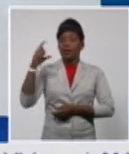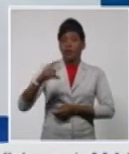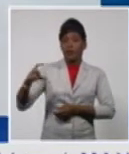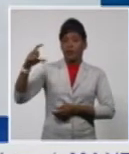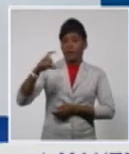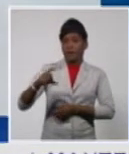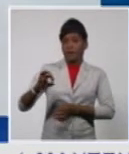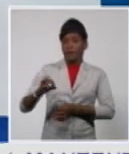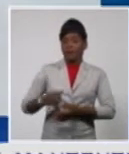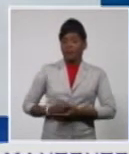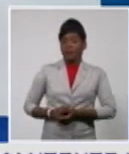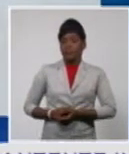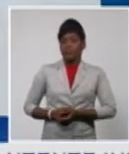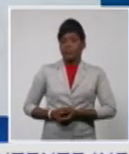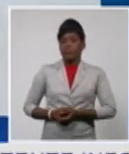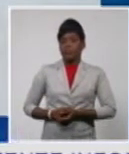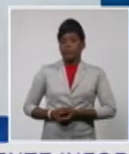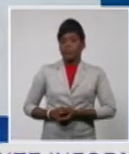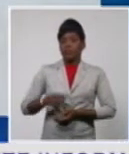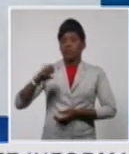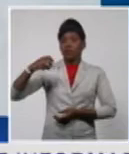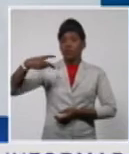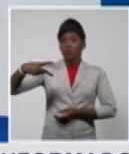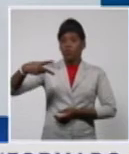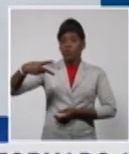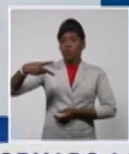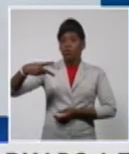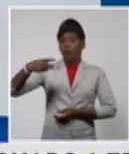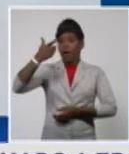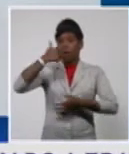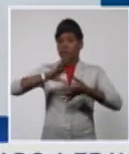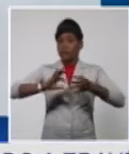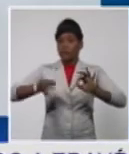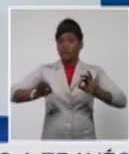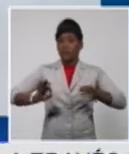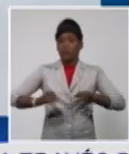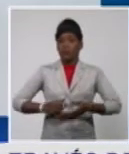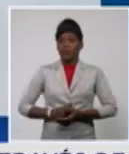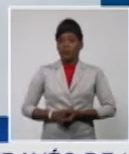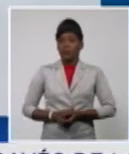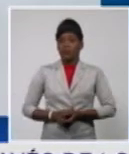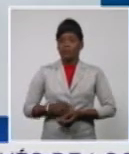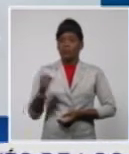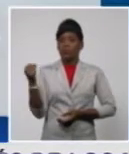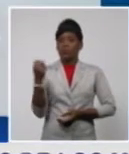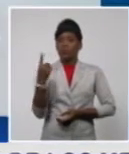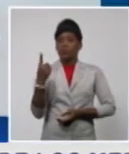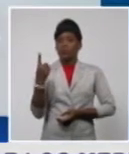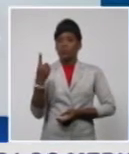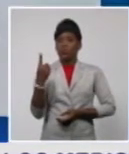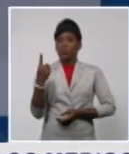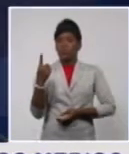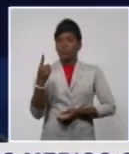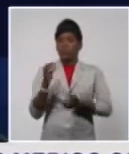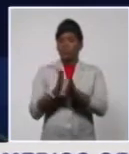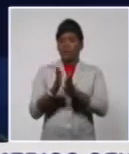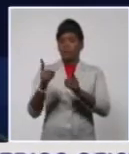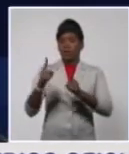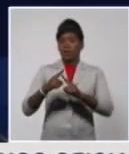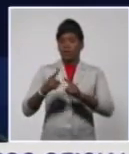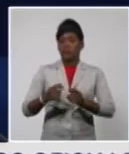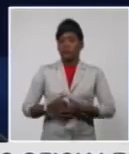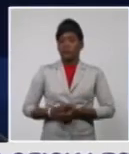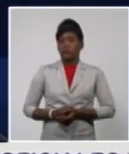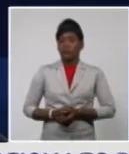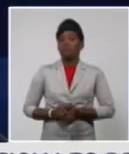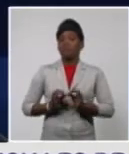1 case belongs to Matanzas. The 77 cases are a result of local transmission. We do not